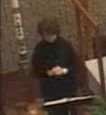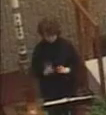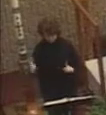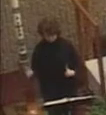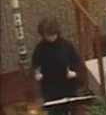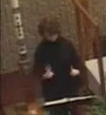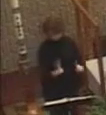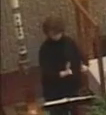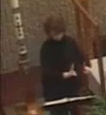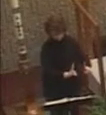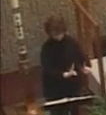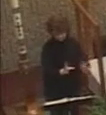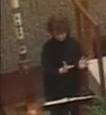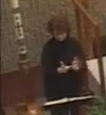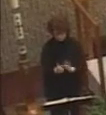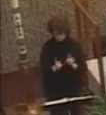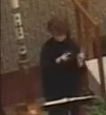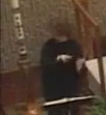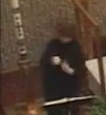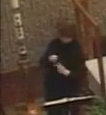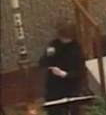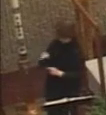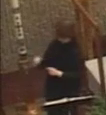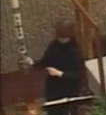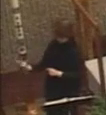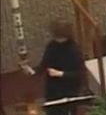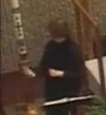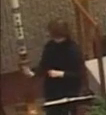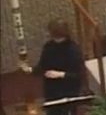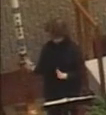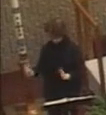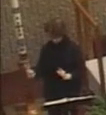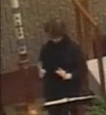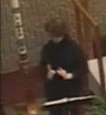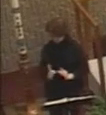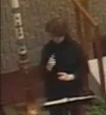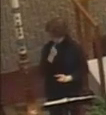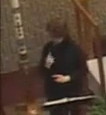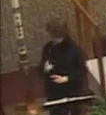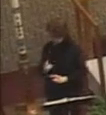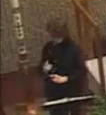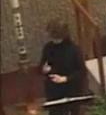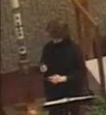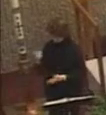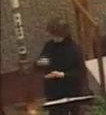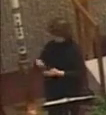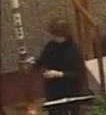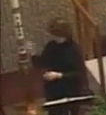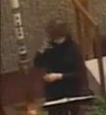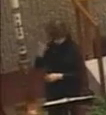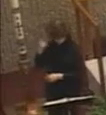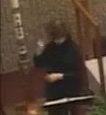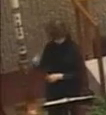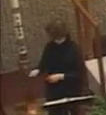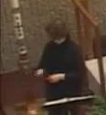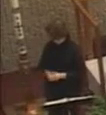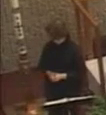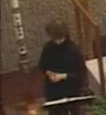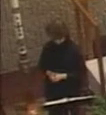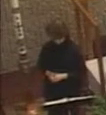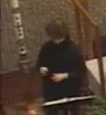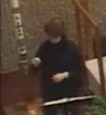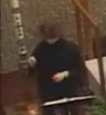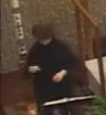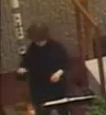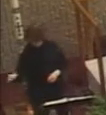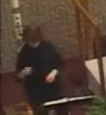Jesus. Jesus turned and saw them following him and said to them, "What are